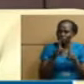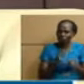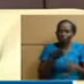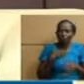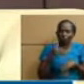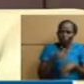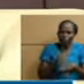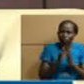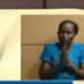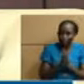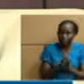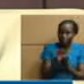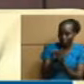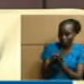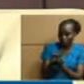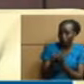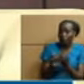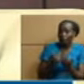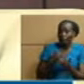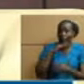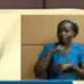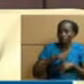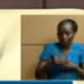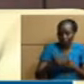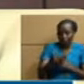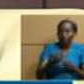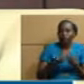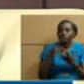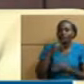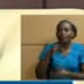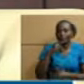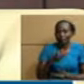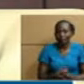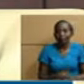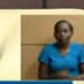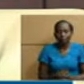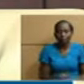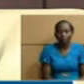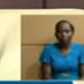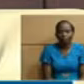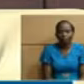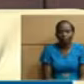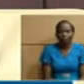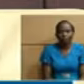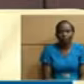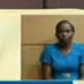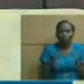comment, please reserve those, and we'll still have enough time to give you answers and tear through them. We'll